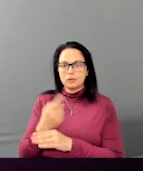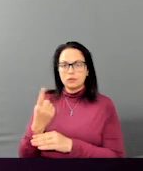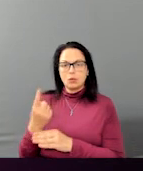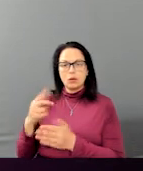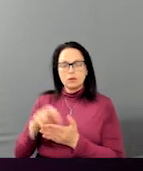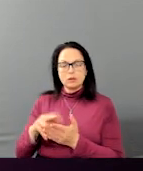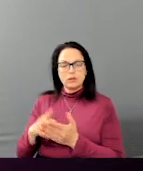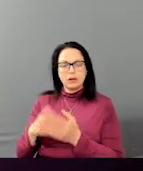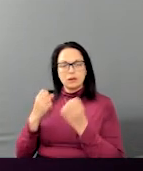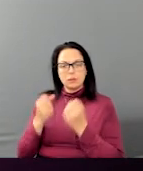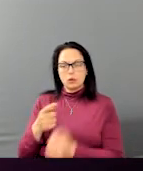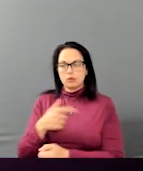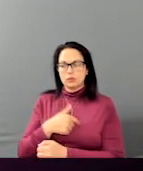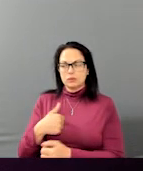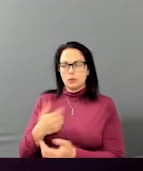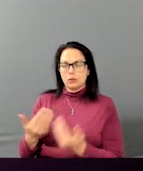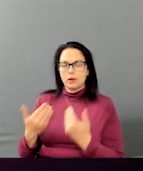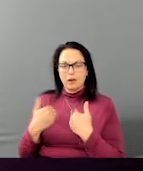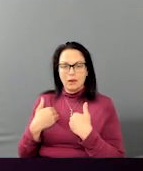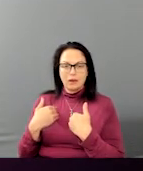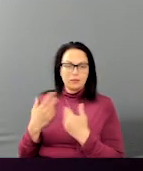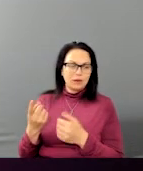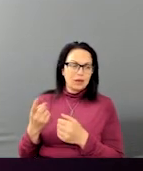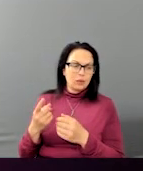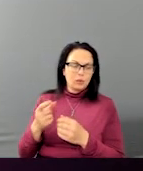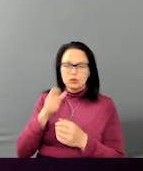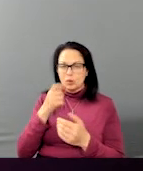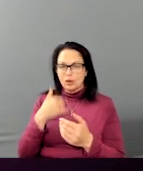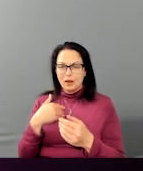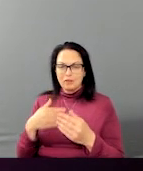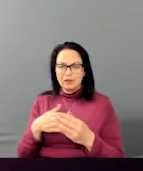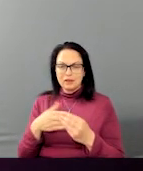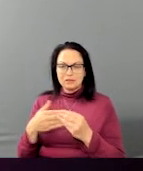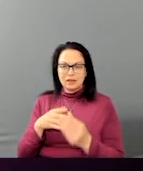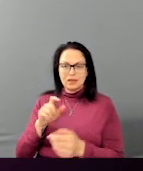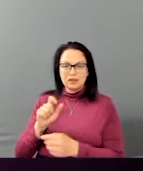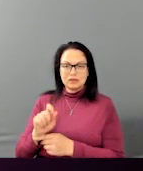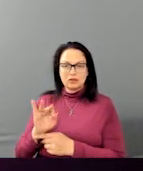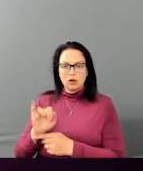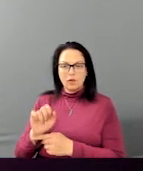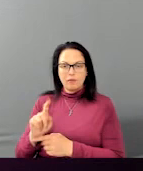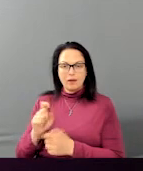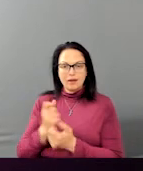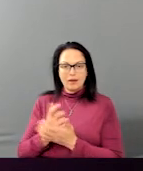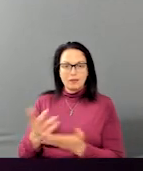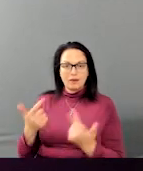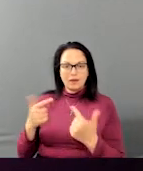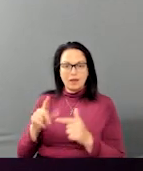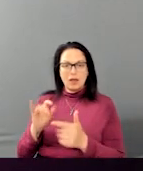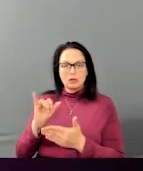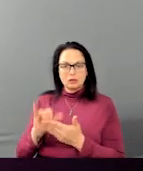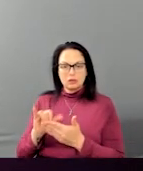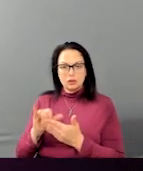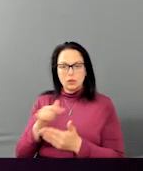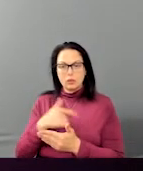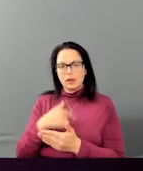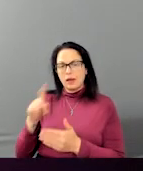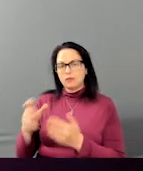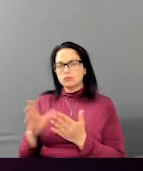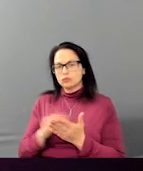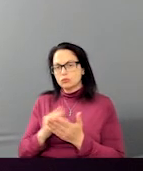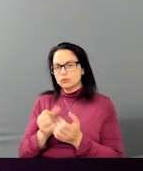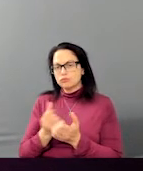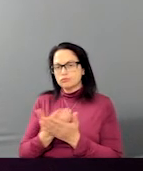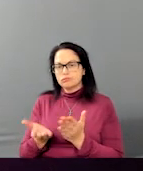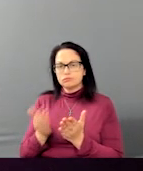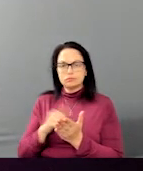we have. So we lose the flexibility of .find and everything that it allows us to do, and we have to learn all these new styles